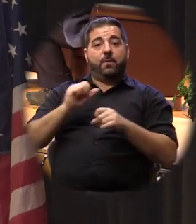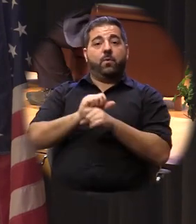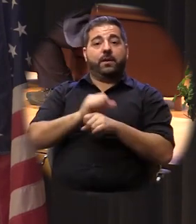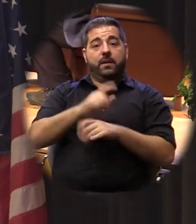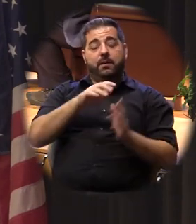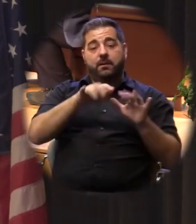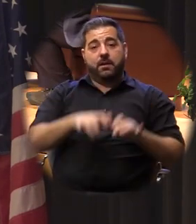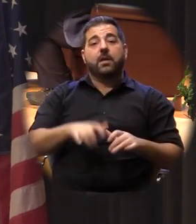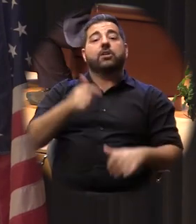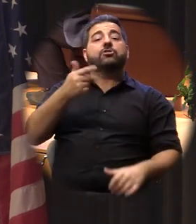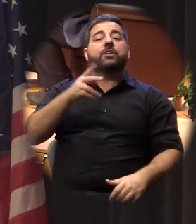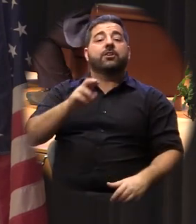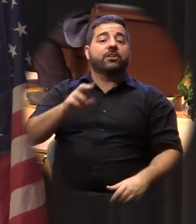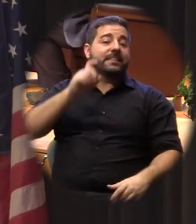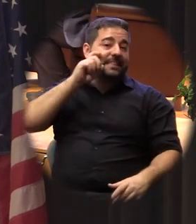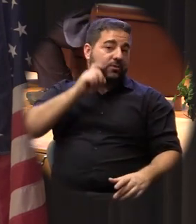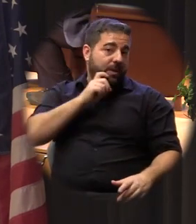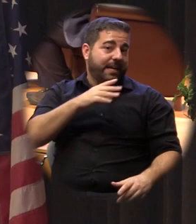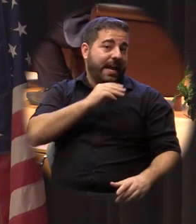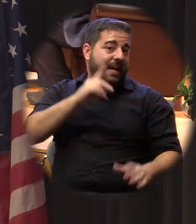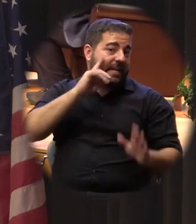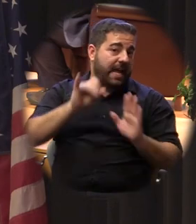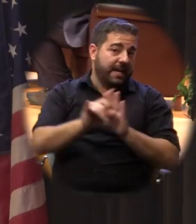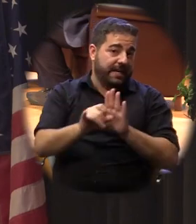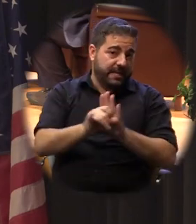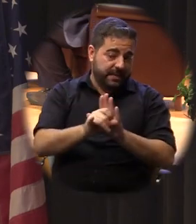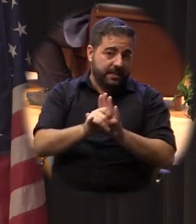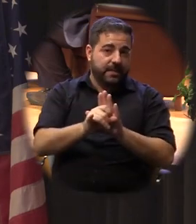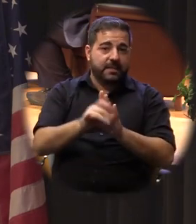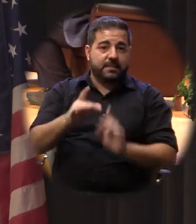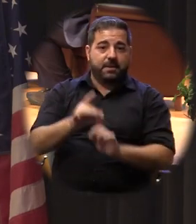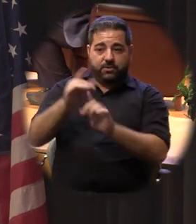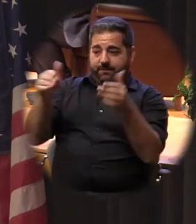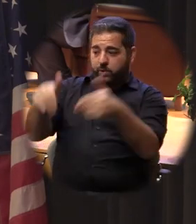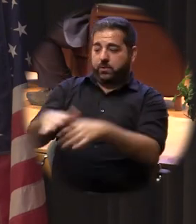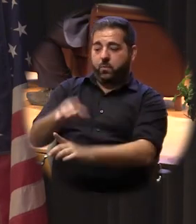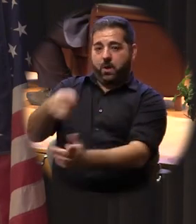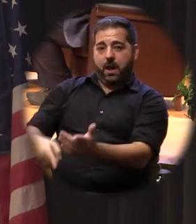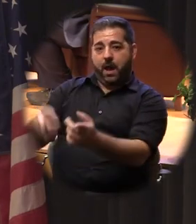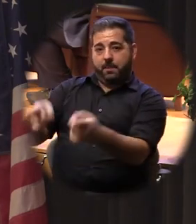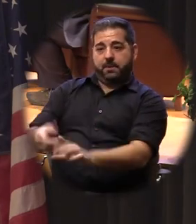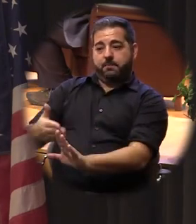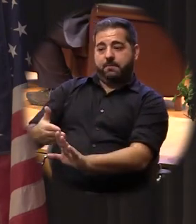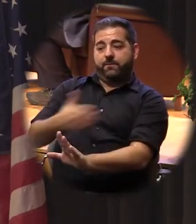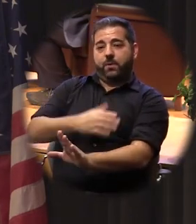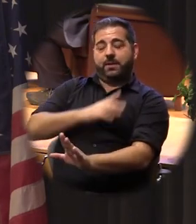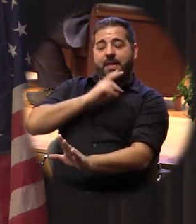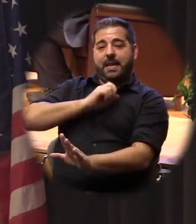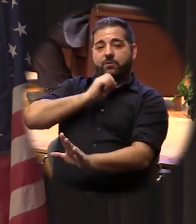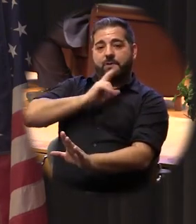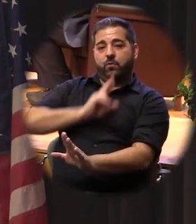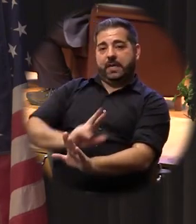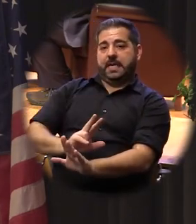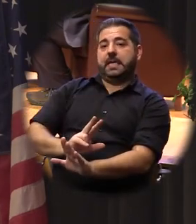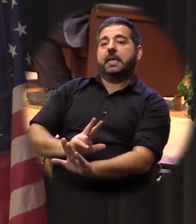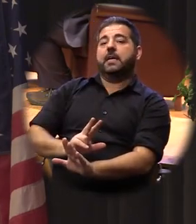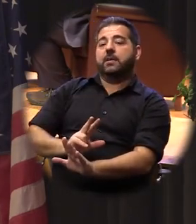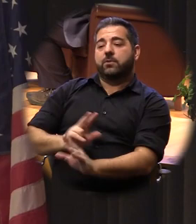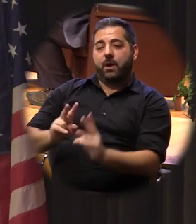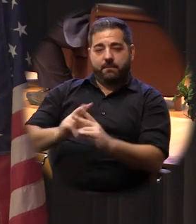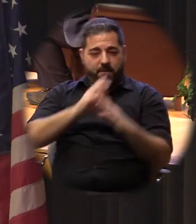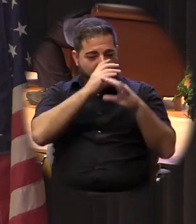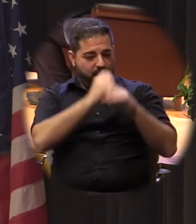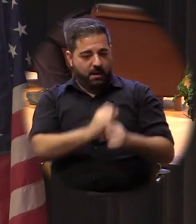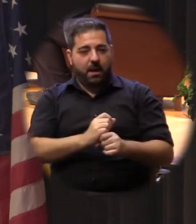of gender, sexuality, identity, and especially focusing on what happens before the age of 3. So I'm really interested